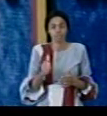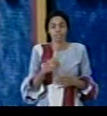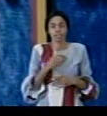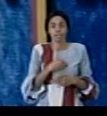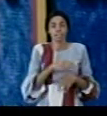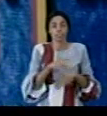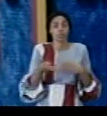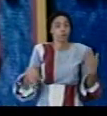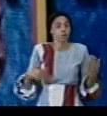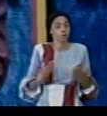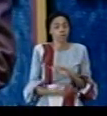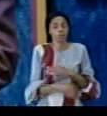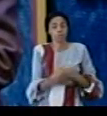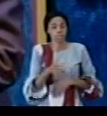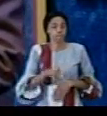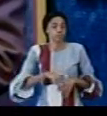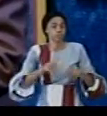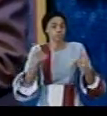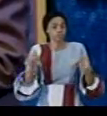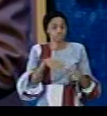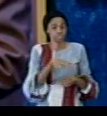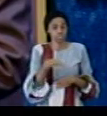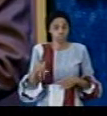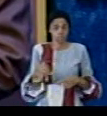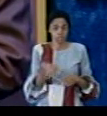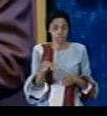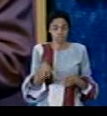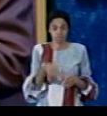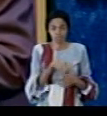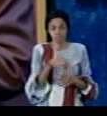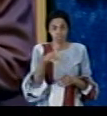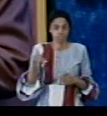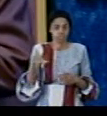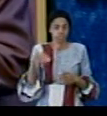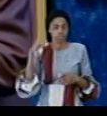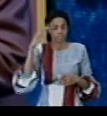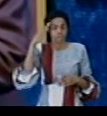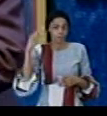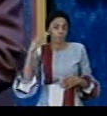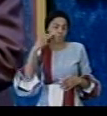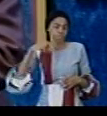country and all the other locations in the globe.